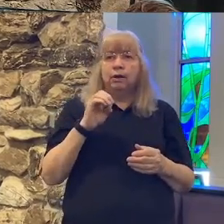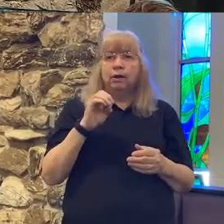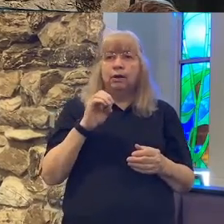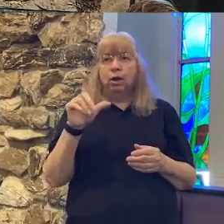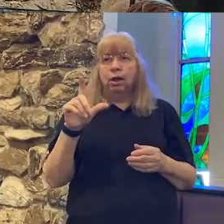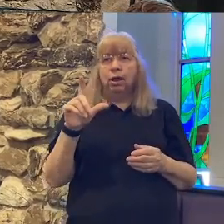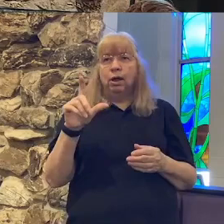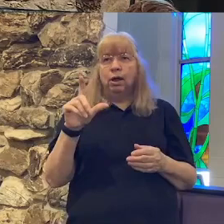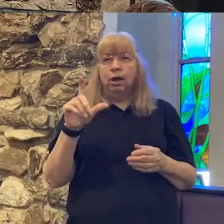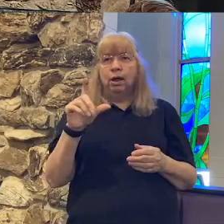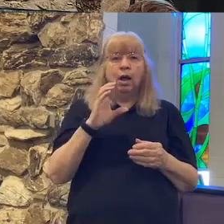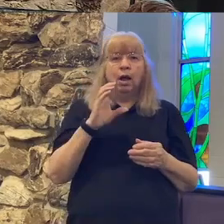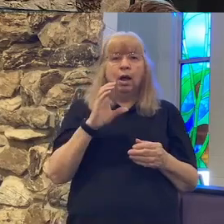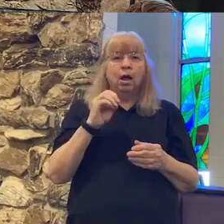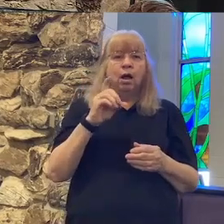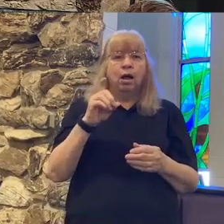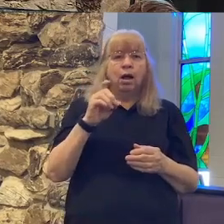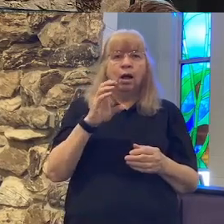oxygen,